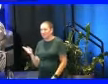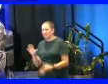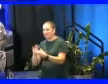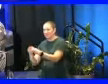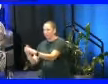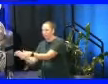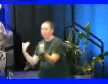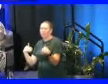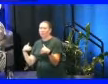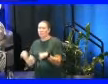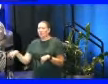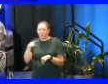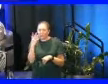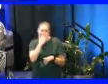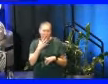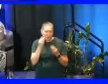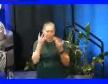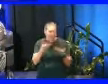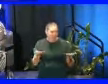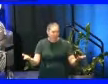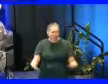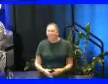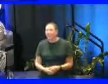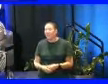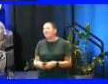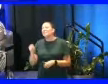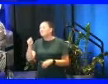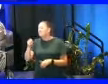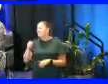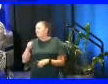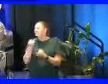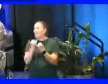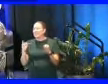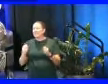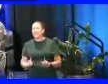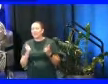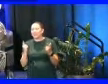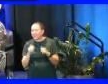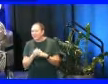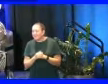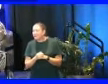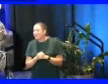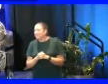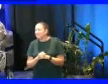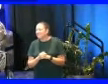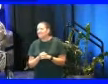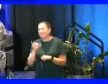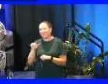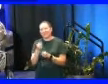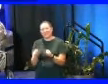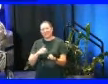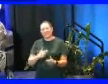was amazing. Y'all look so beautiful out there. But yeah, independent living. Like I said, they saved my